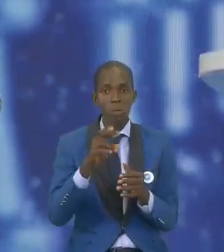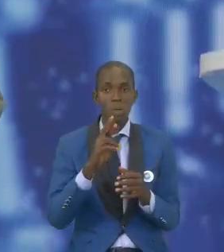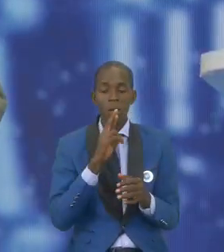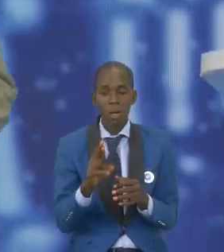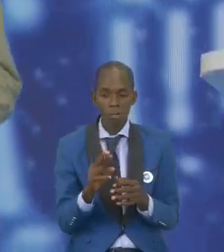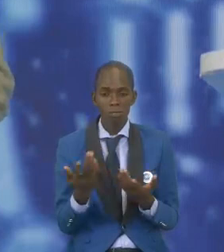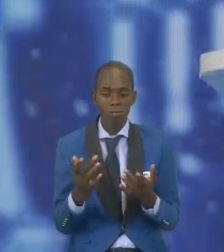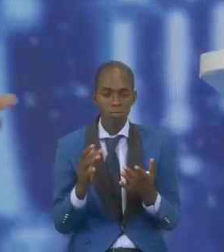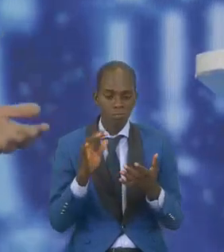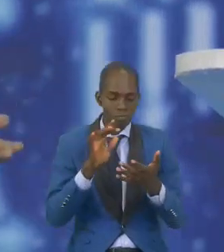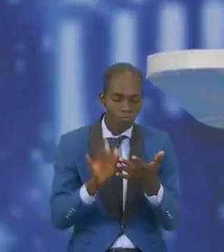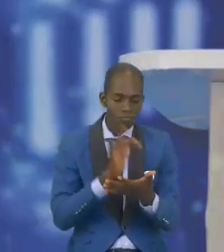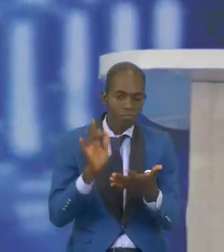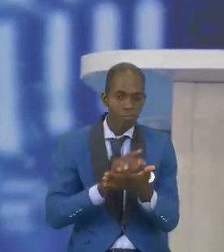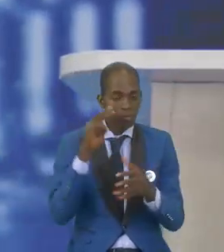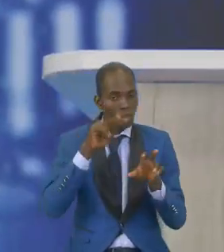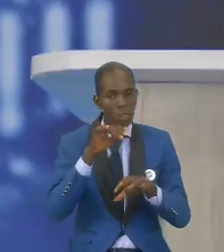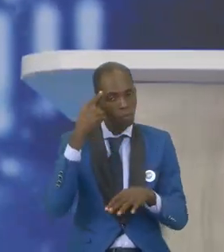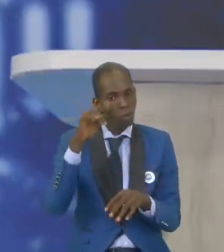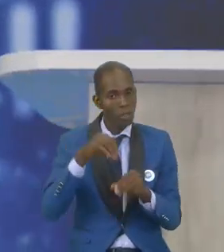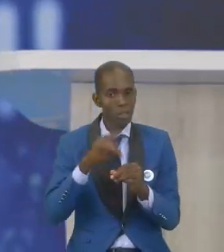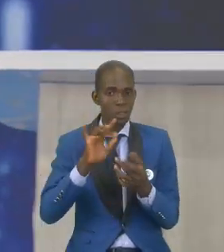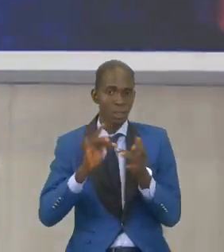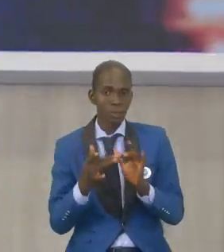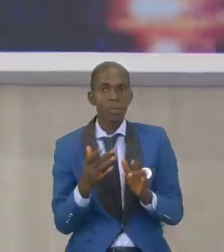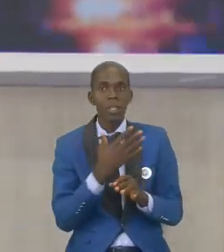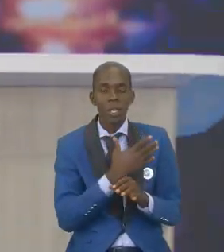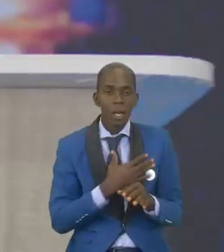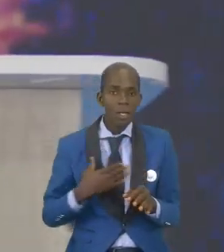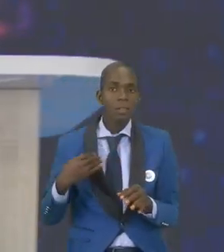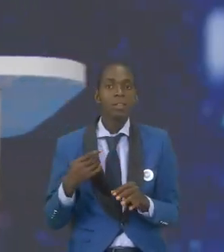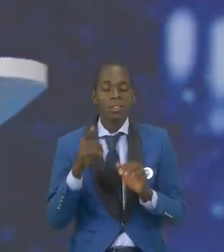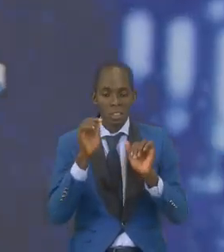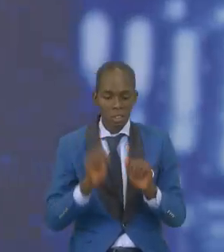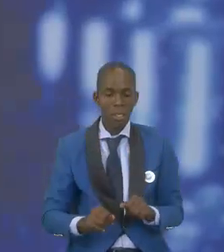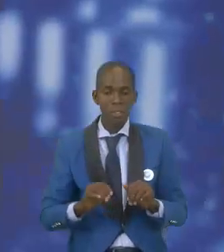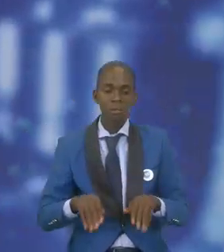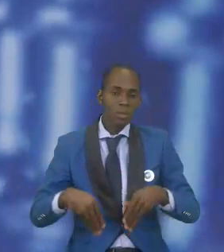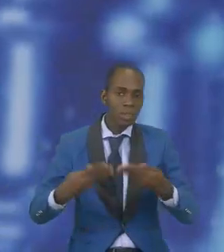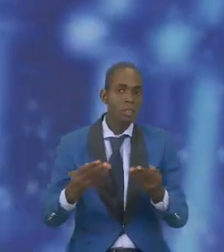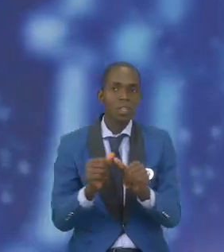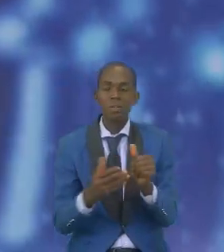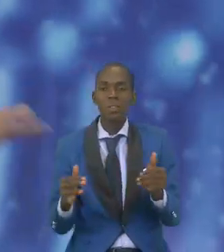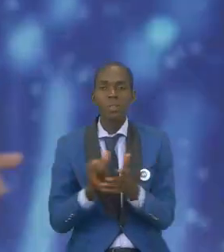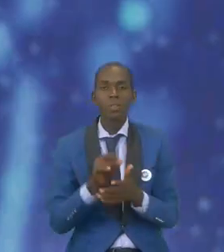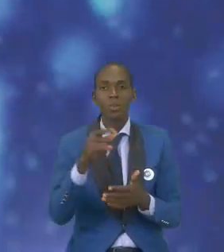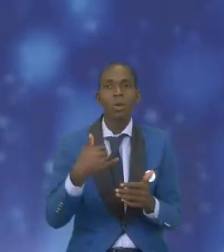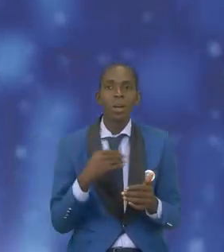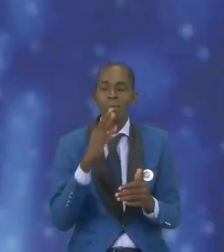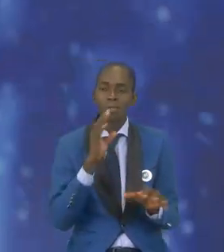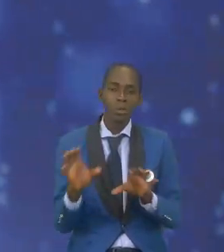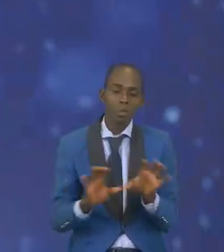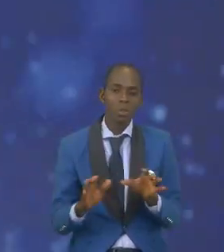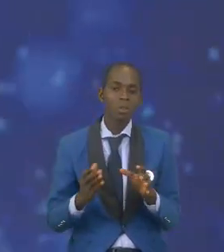going through. And we wanted to produce everything. They can produce everything you've been browsing, you've been going